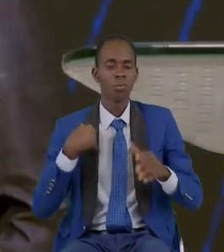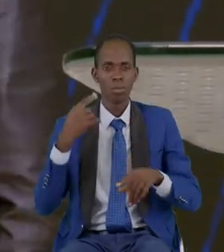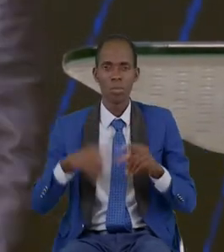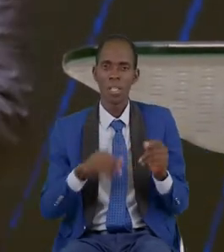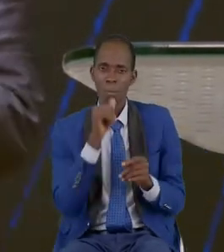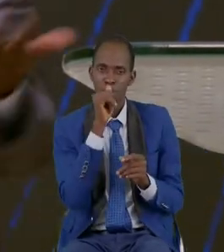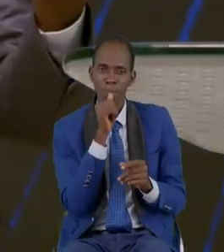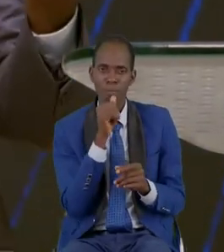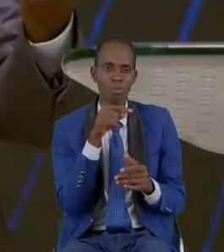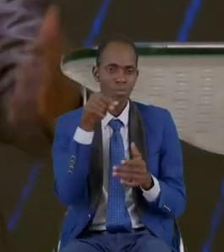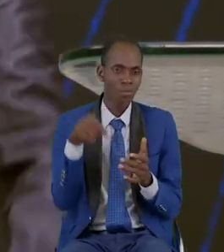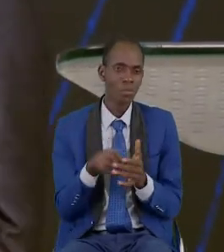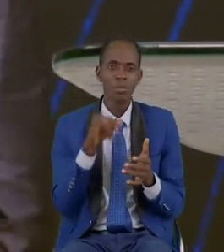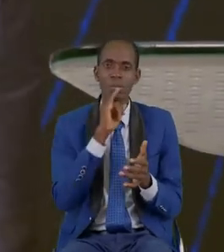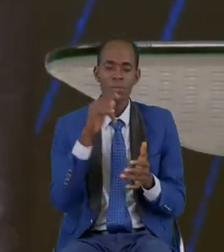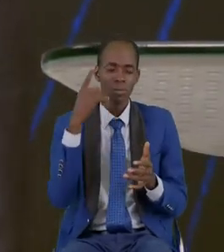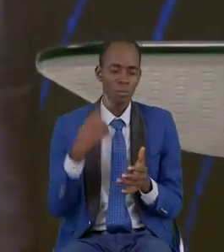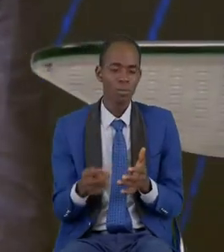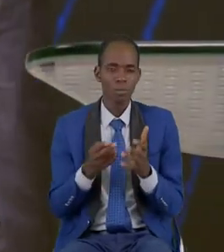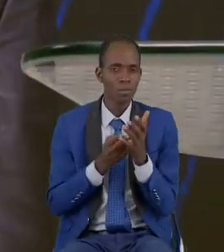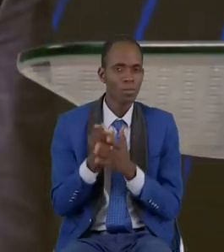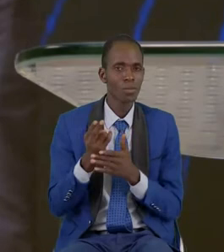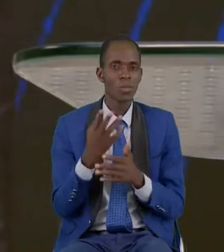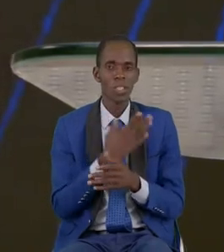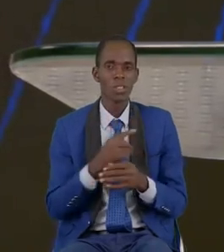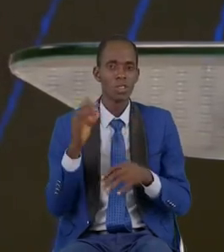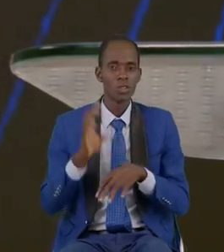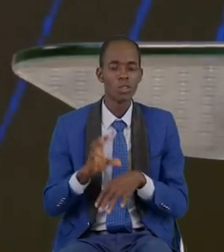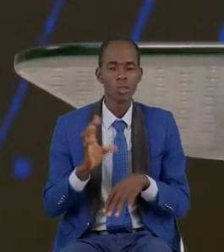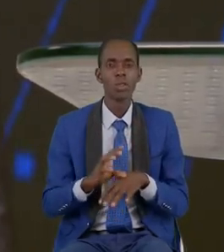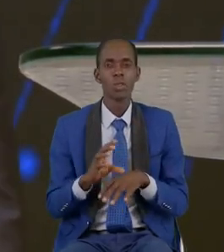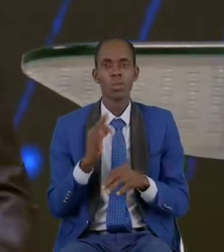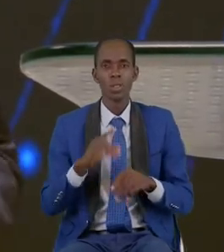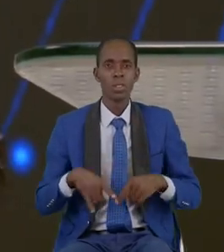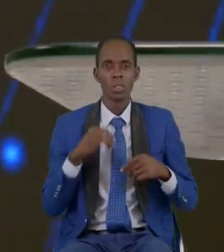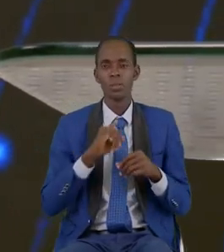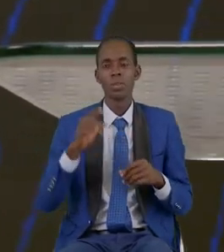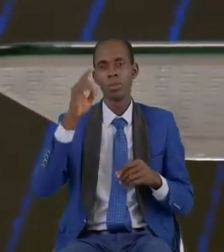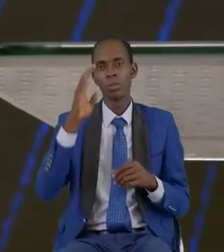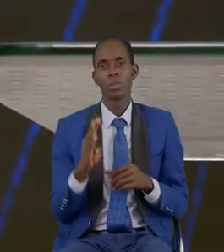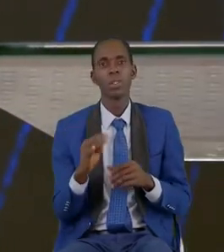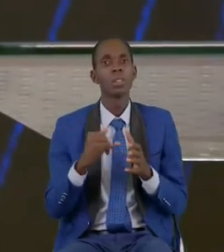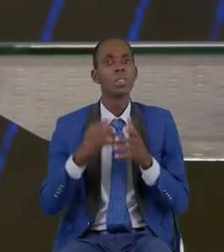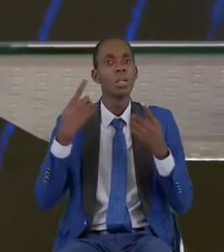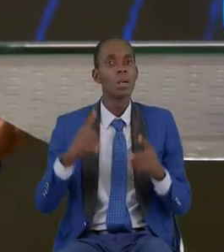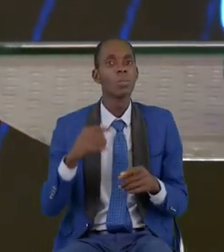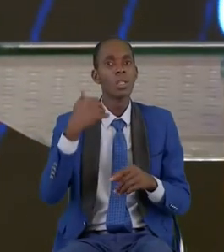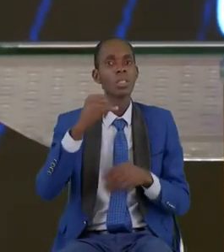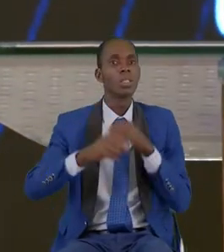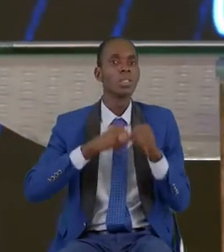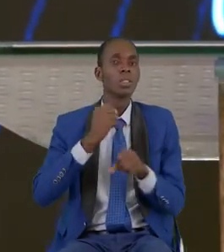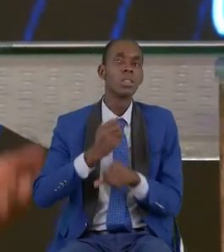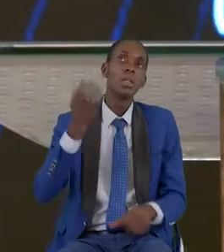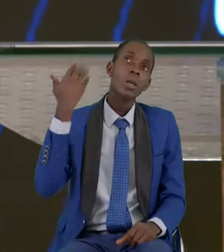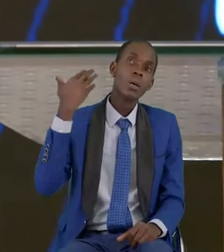pillar of truth and the church of the living God. It happened 10 years ago, and that is still in the